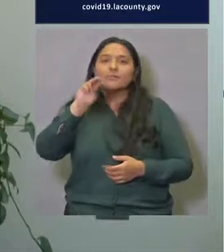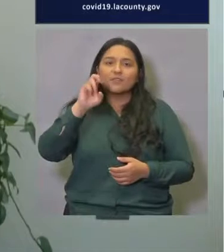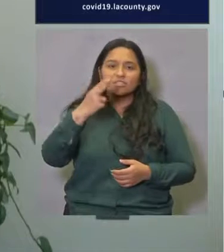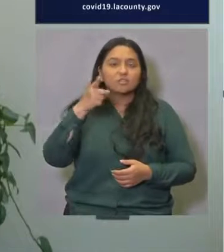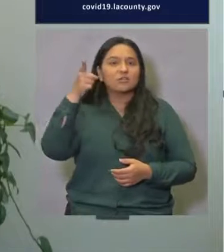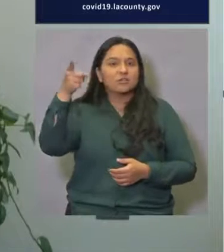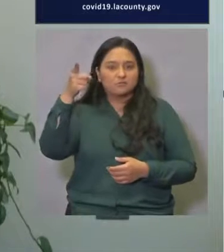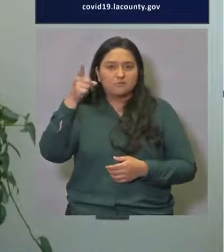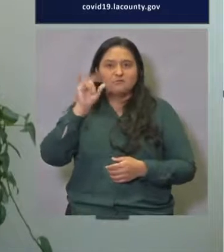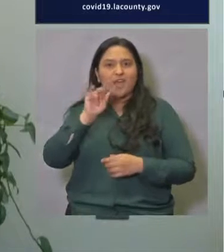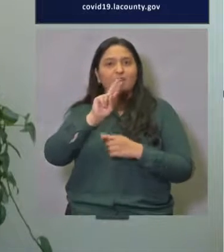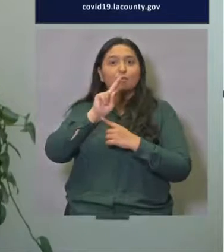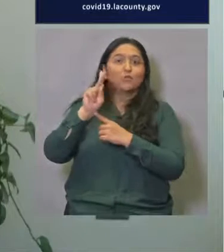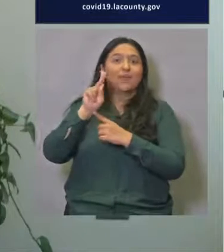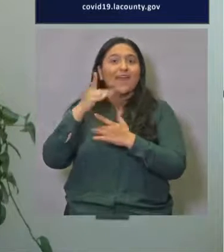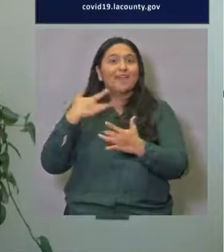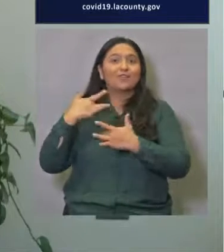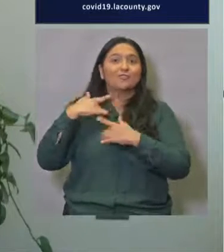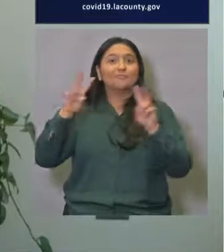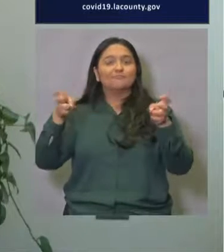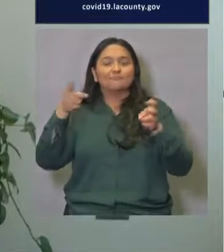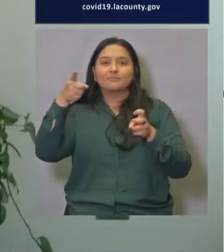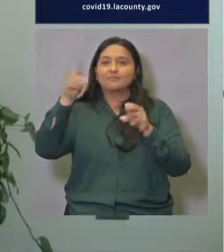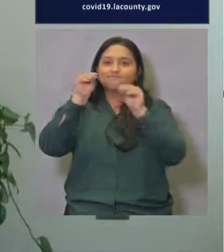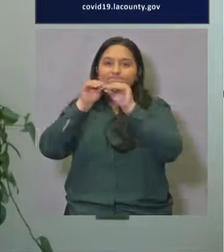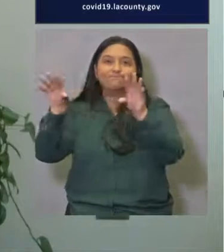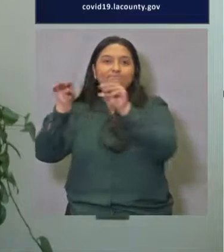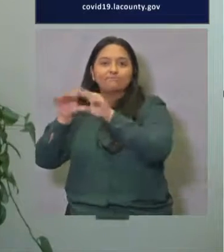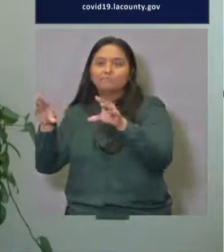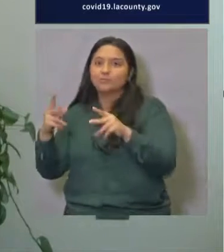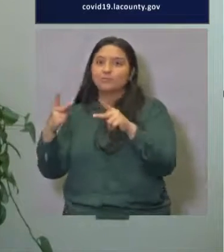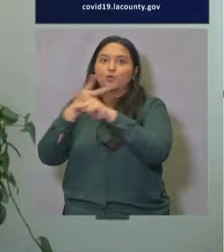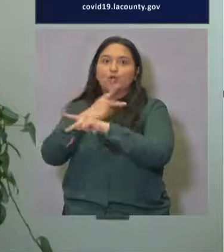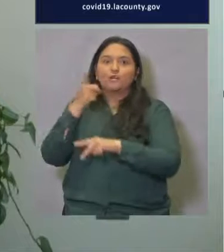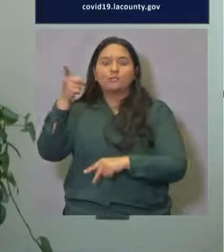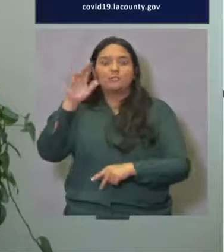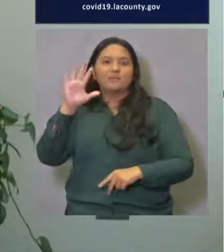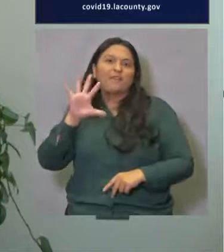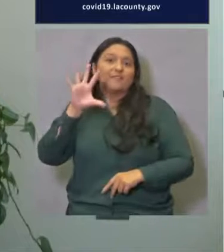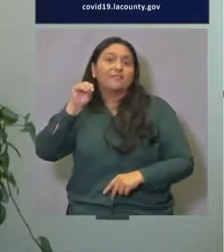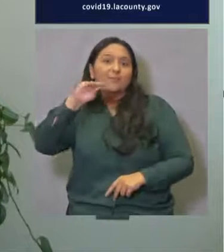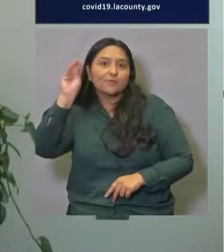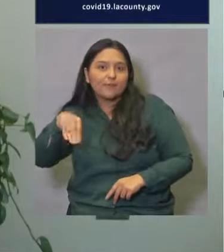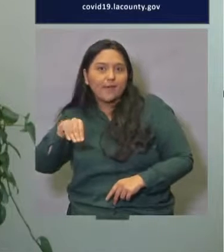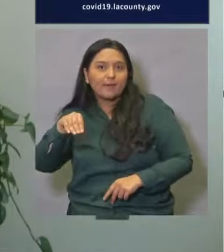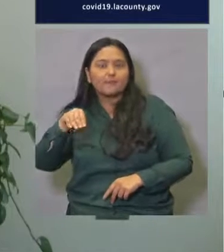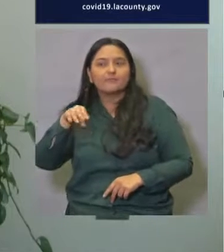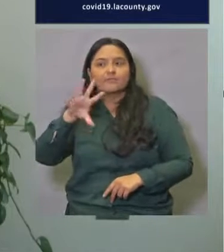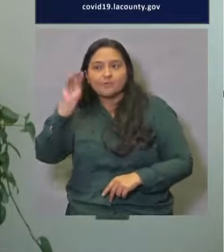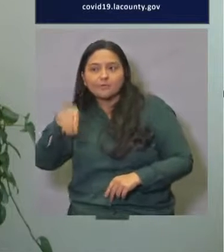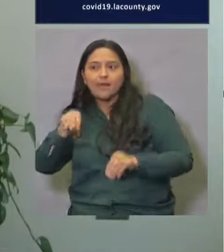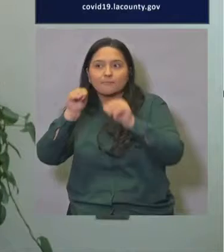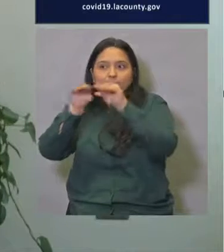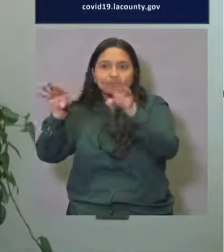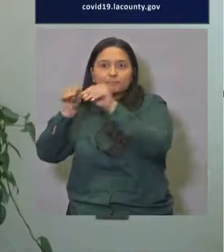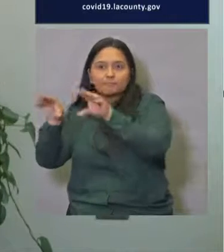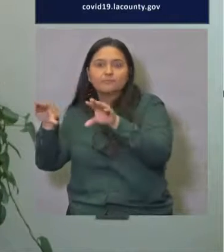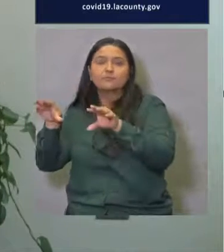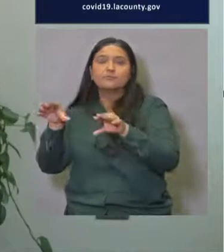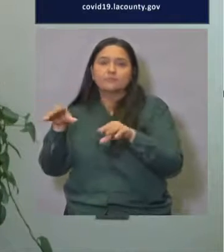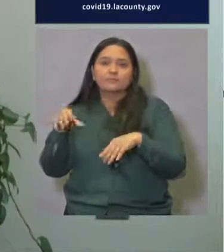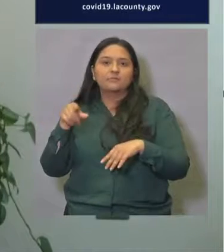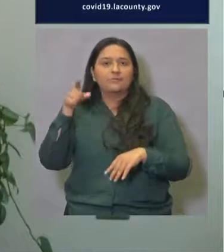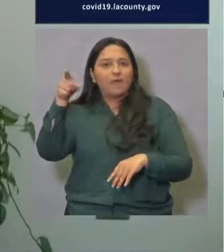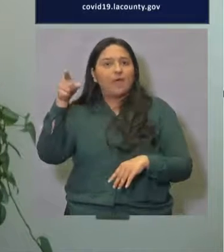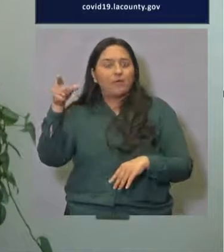is circulating at much higher rates, I think accounting for about 50% of what they think are cases circulating.